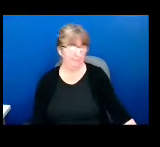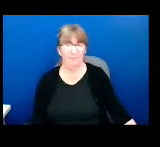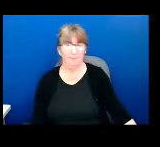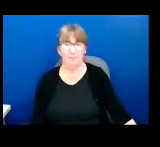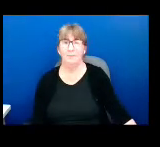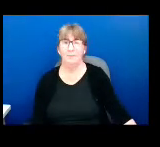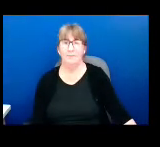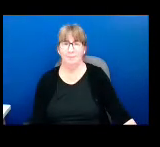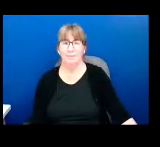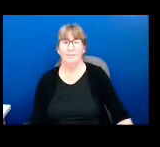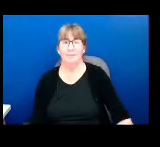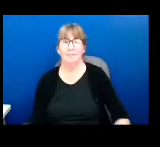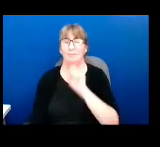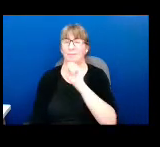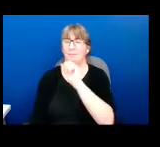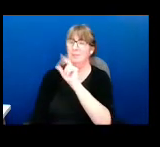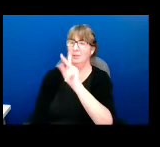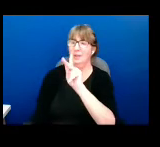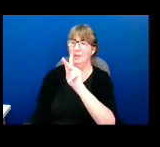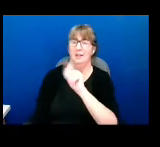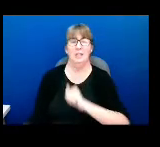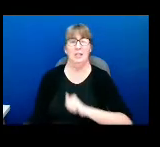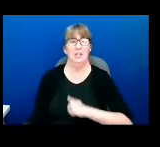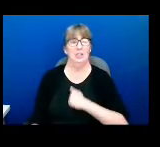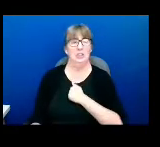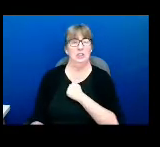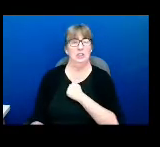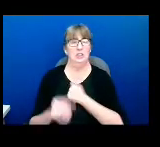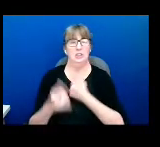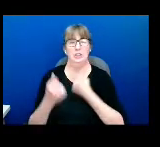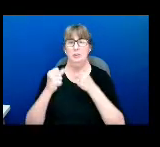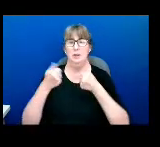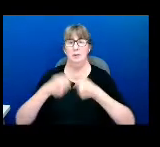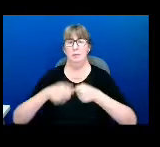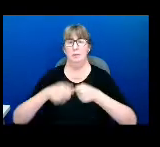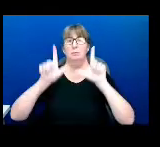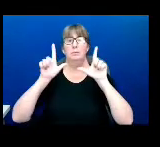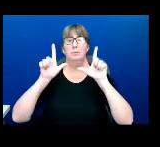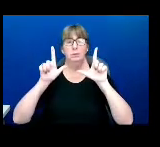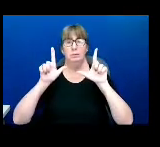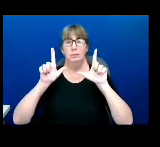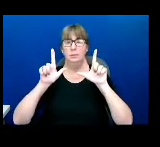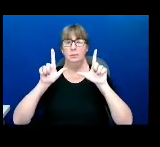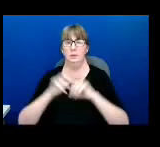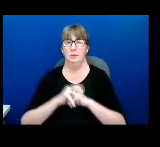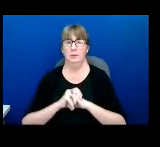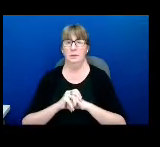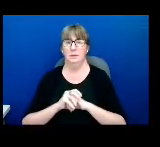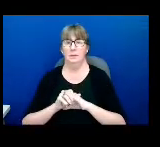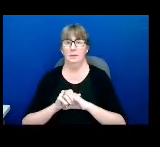Okay, sorry. I'm just trying to get my video back on. It's on. Okay.